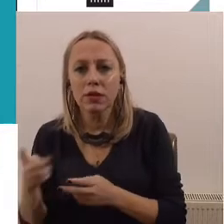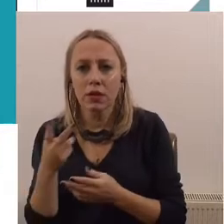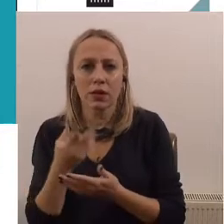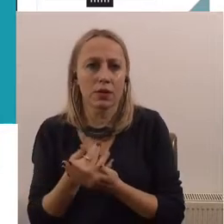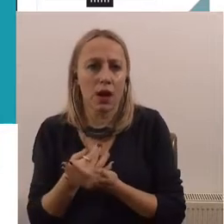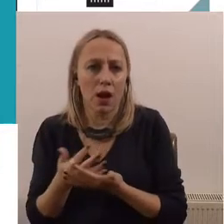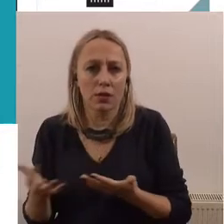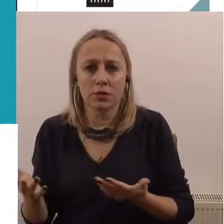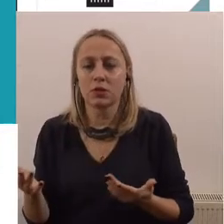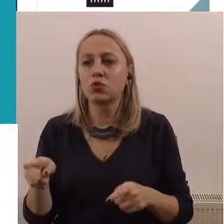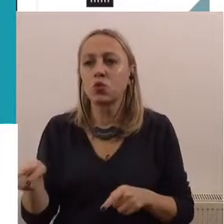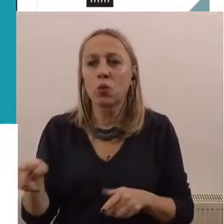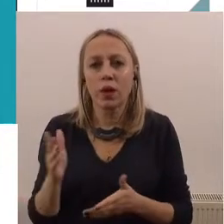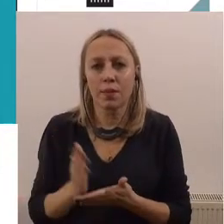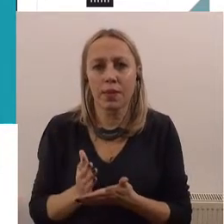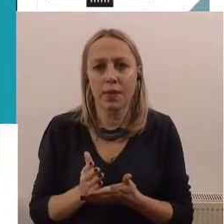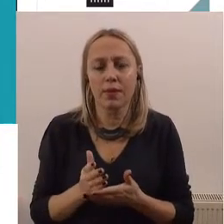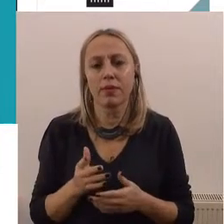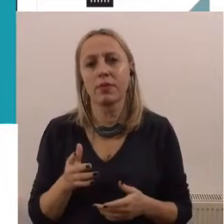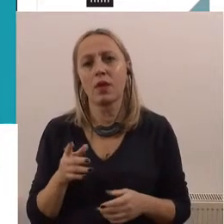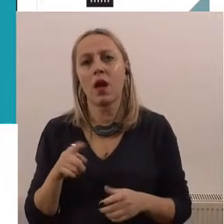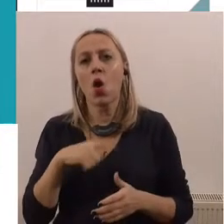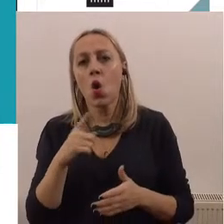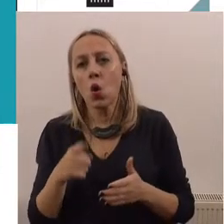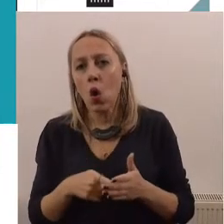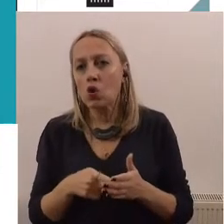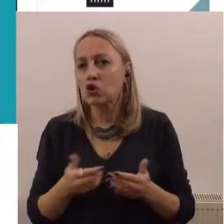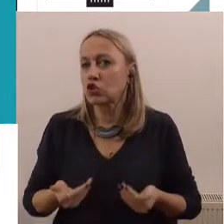urban animals who are also there.